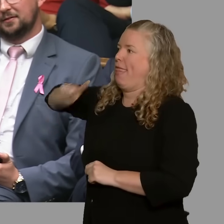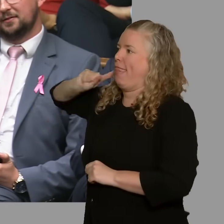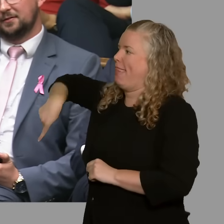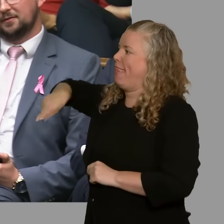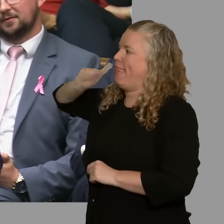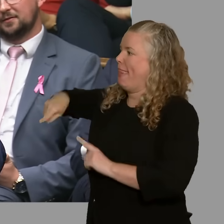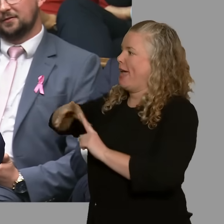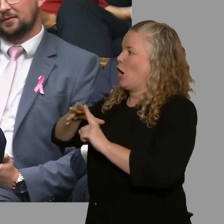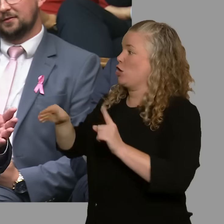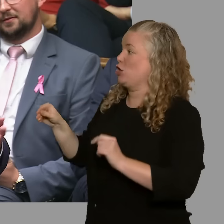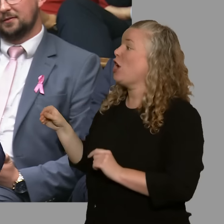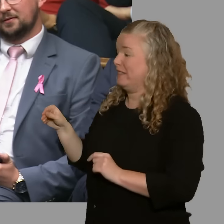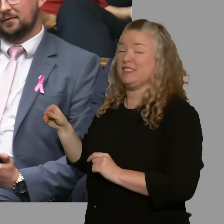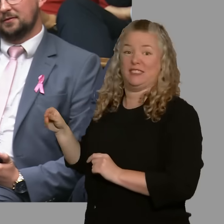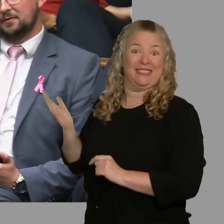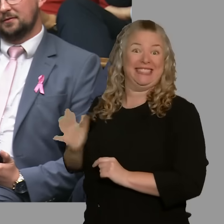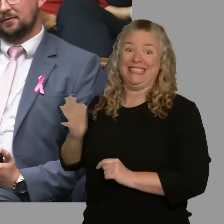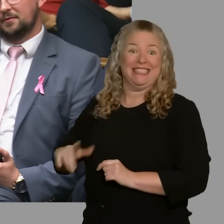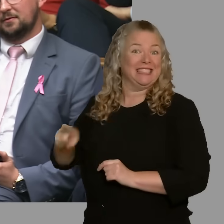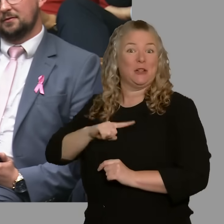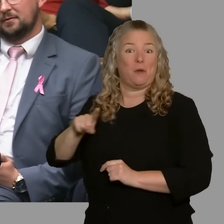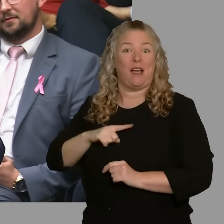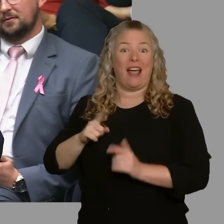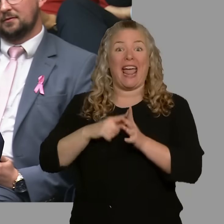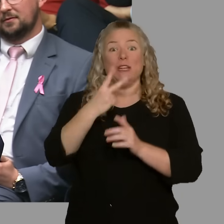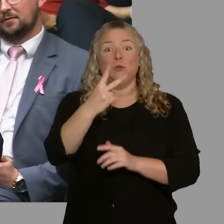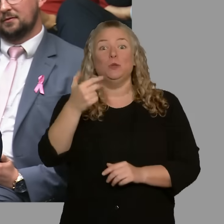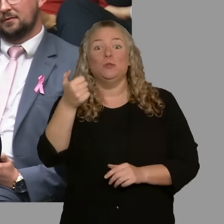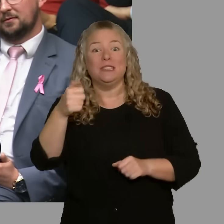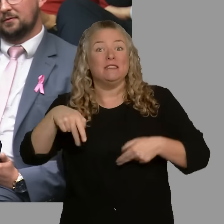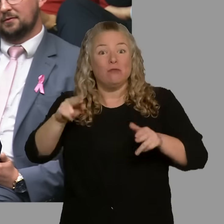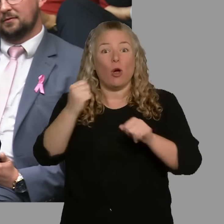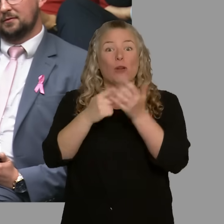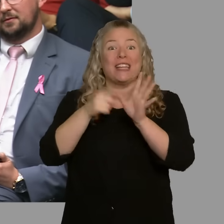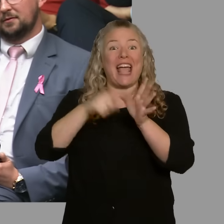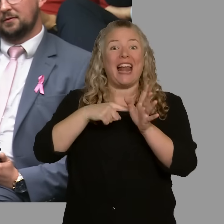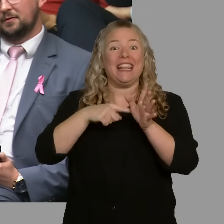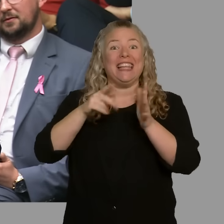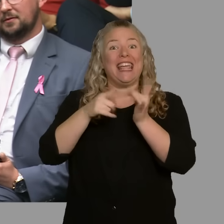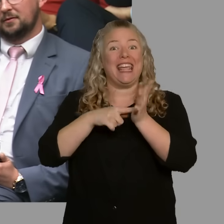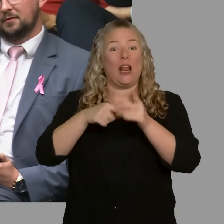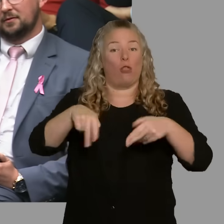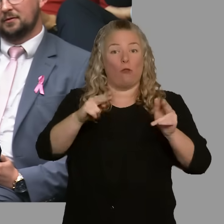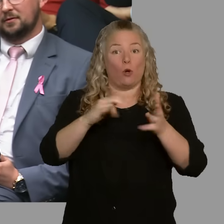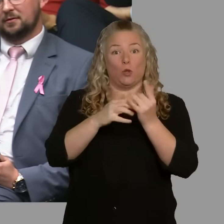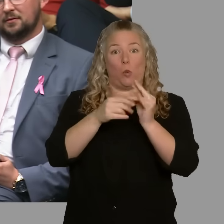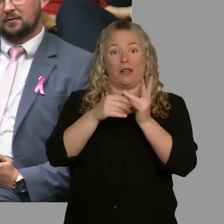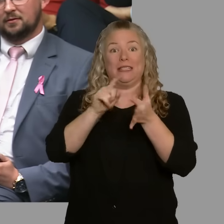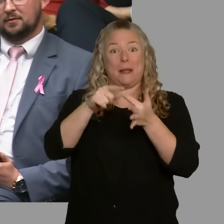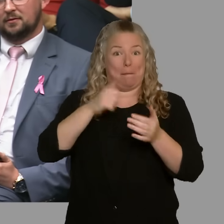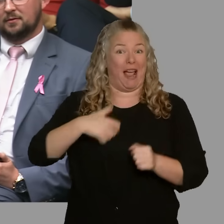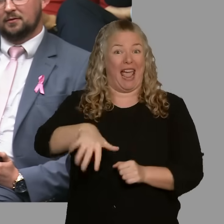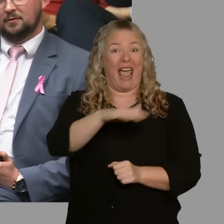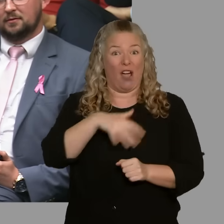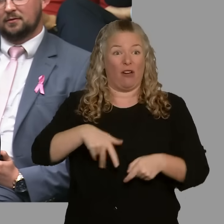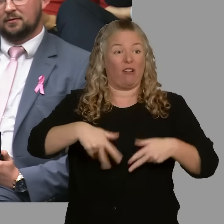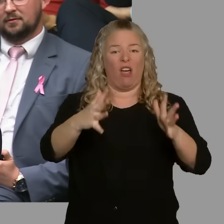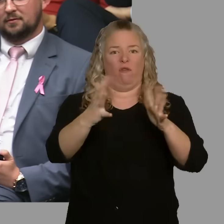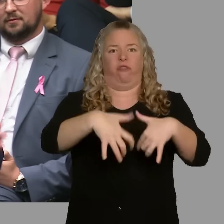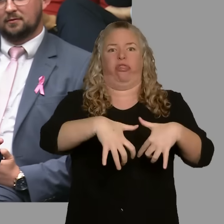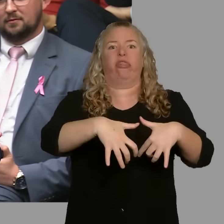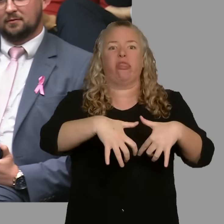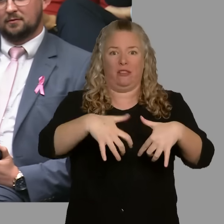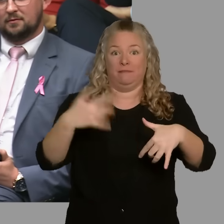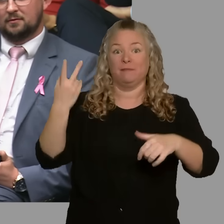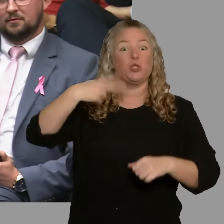fix in sight. Would the Prime Minister agree with me that the announcement of the Transport Structures Fund in the spending review shows that